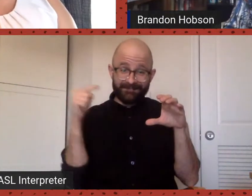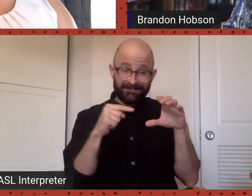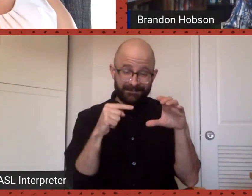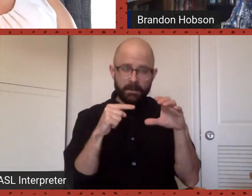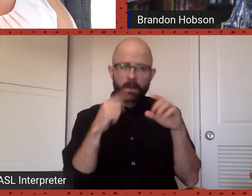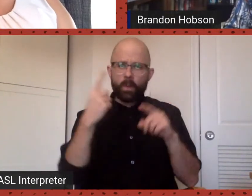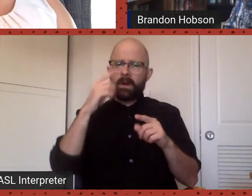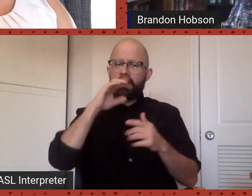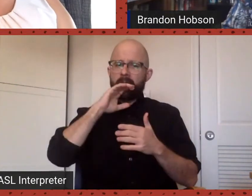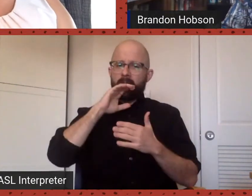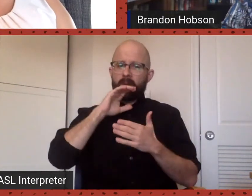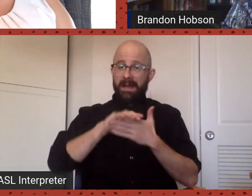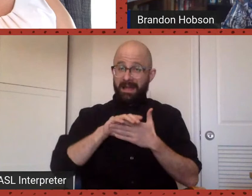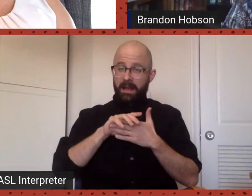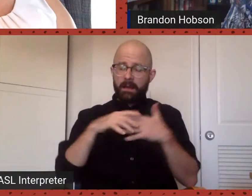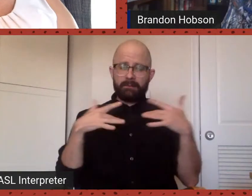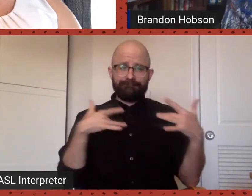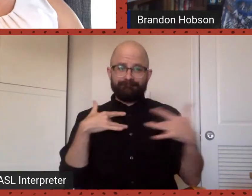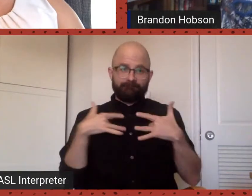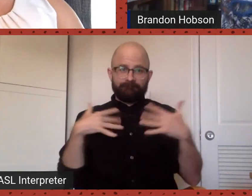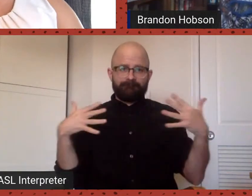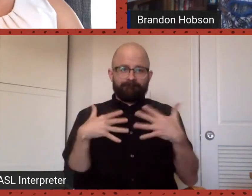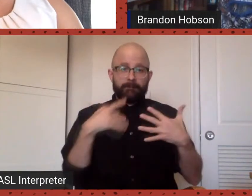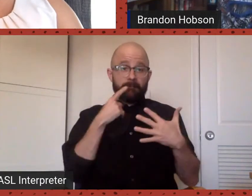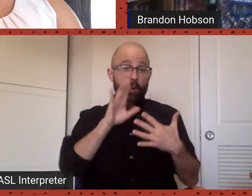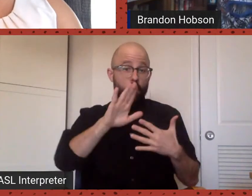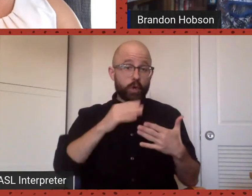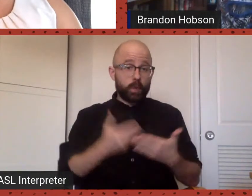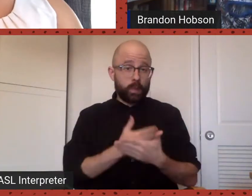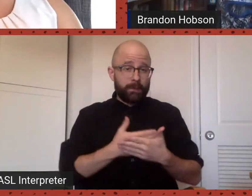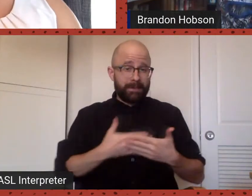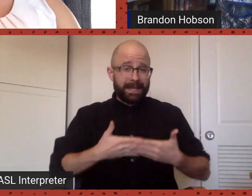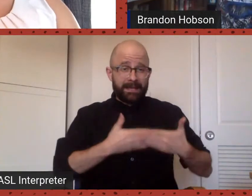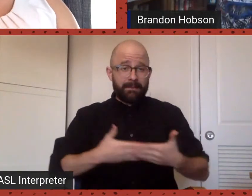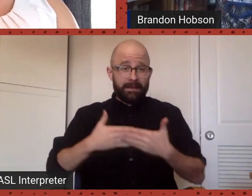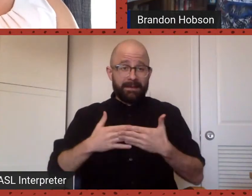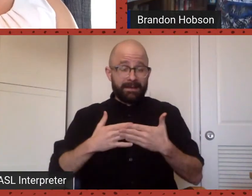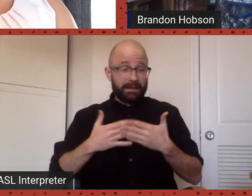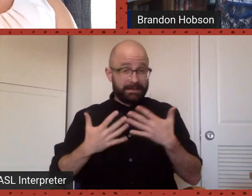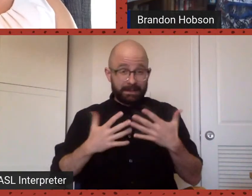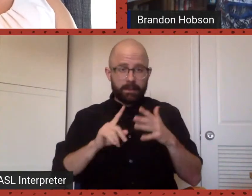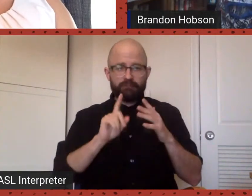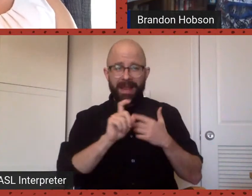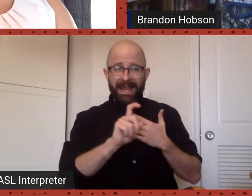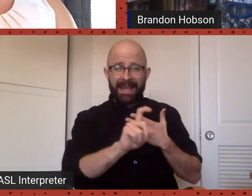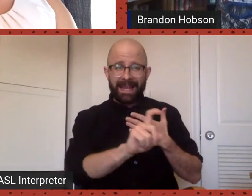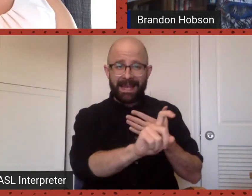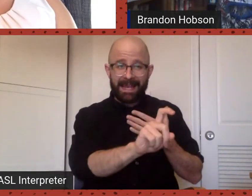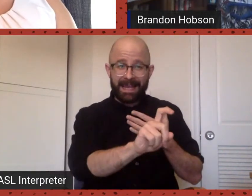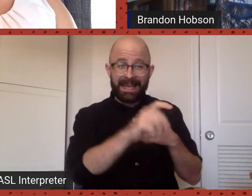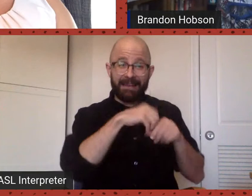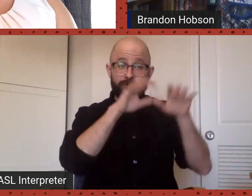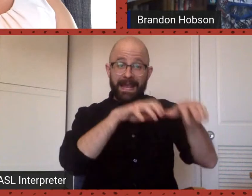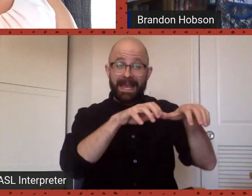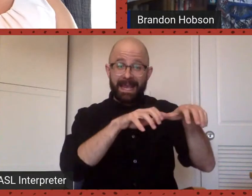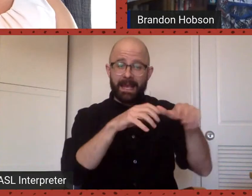her new baby that she ran out into the rain, yelling, "Kill,